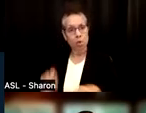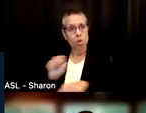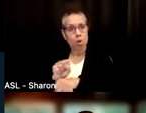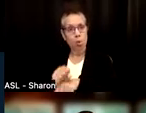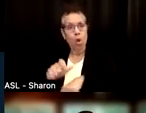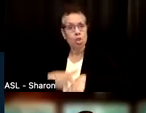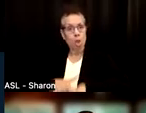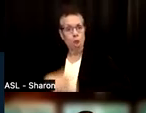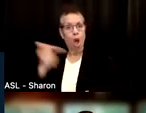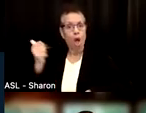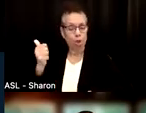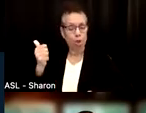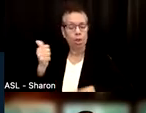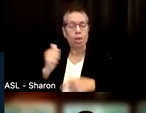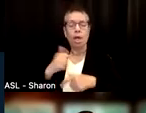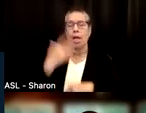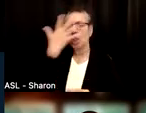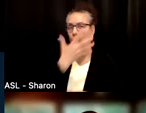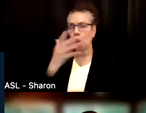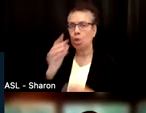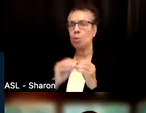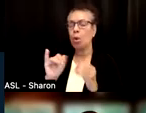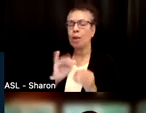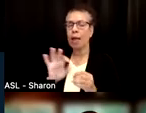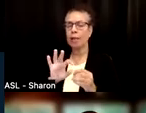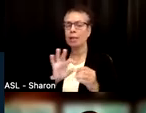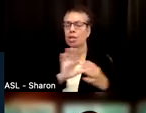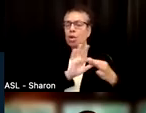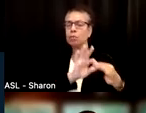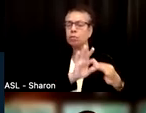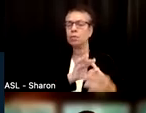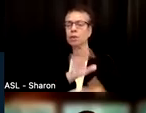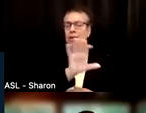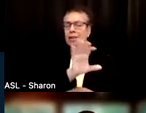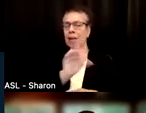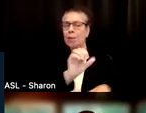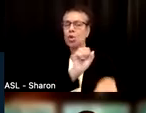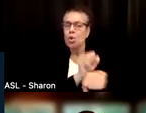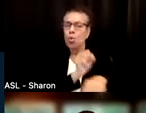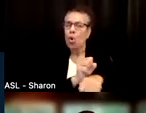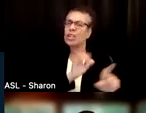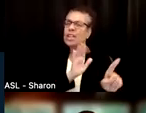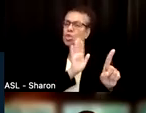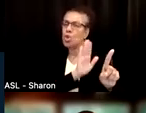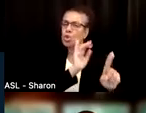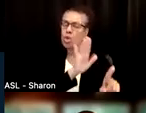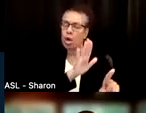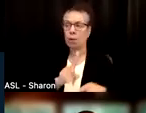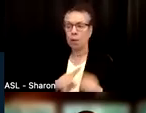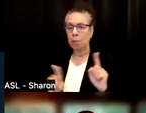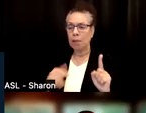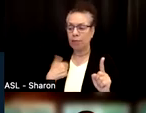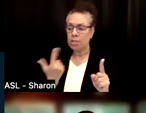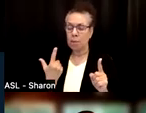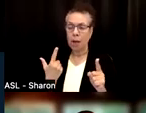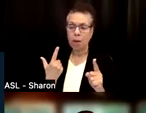more it starts to look like it might be an employment relationship. If there's anything if a concern is specifically related to safety and health or